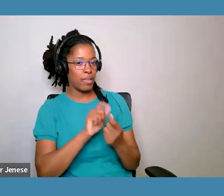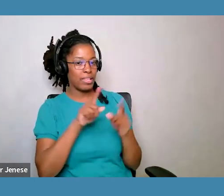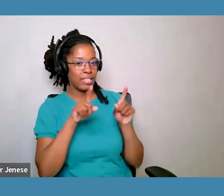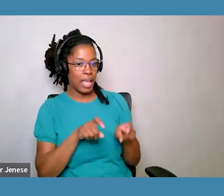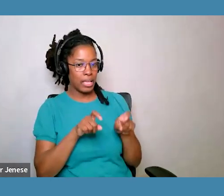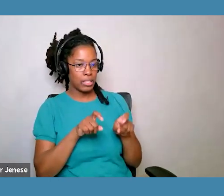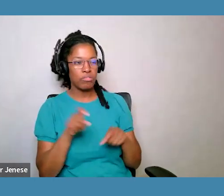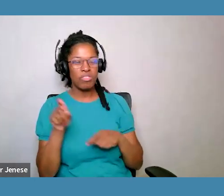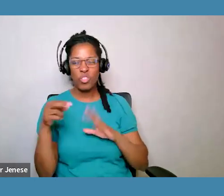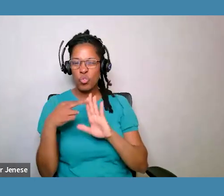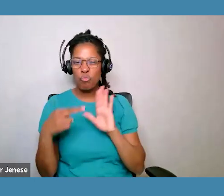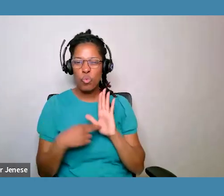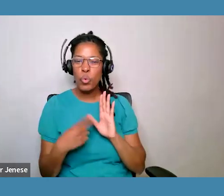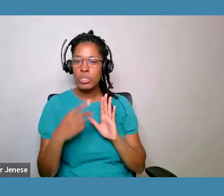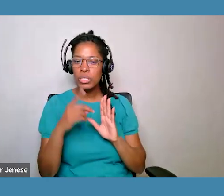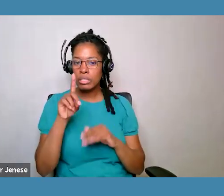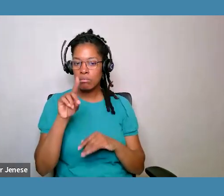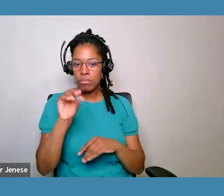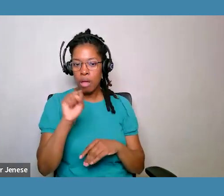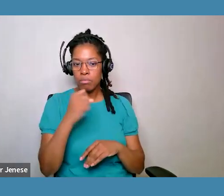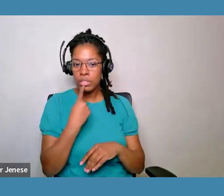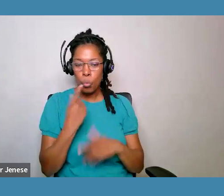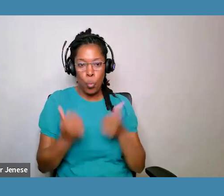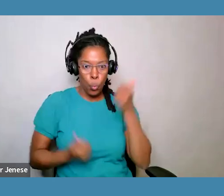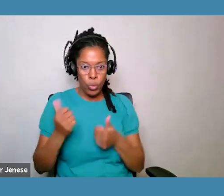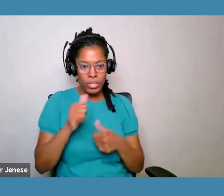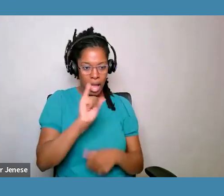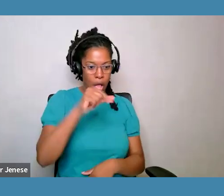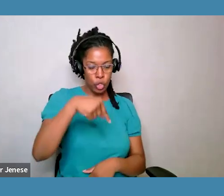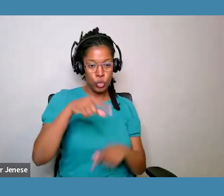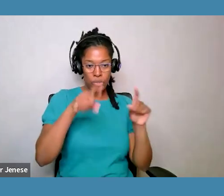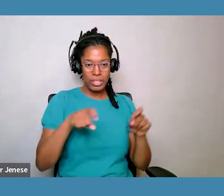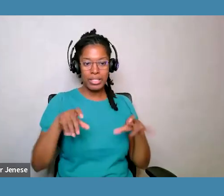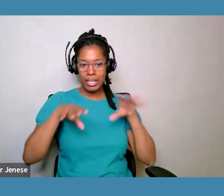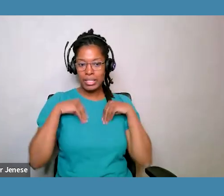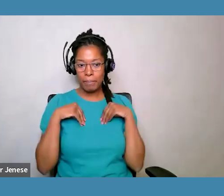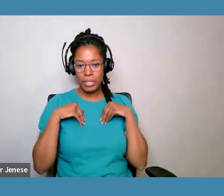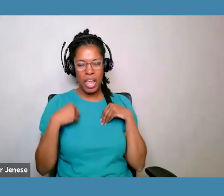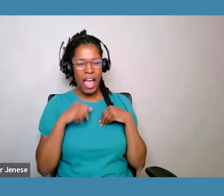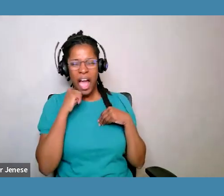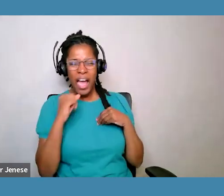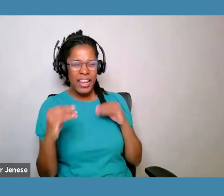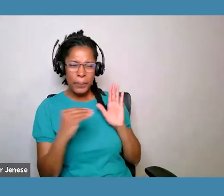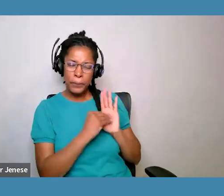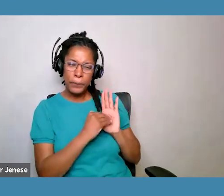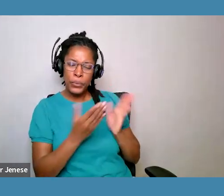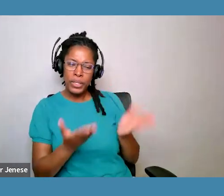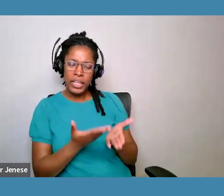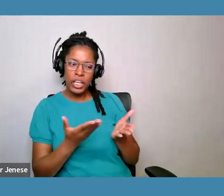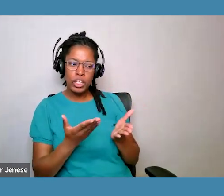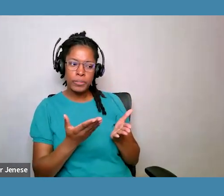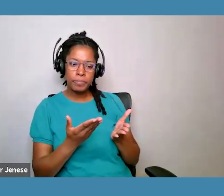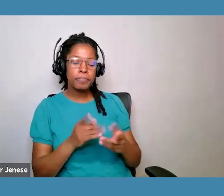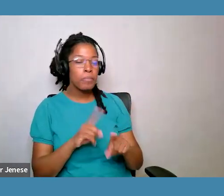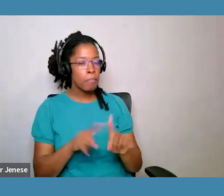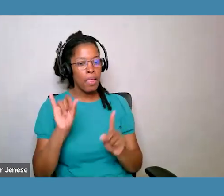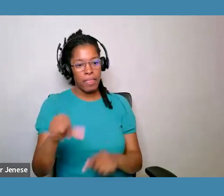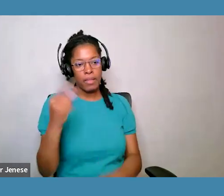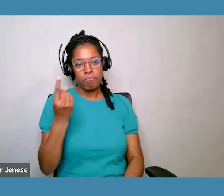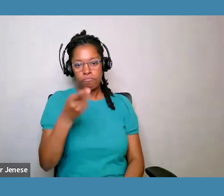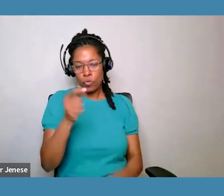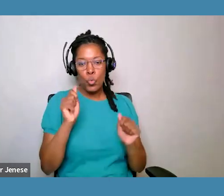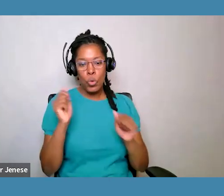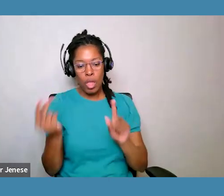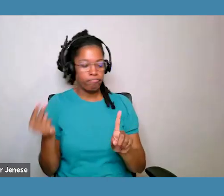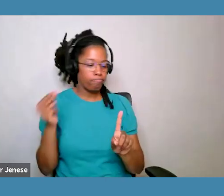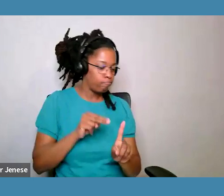rules do specify which IQ tests they will accept. I didn't list that here, but it's certainly something you can go back